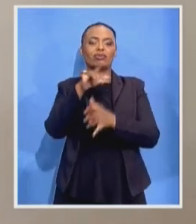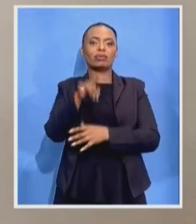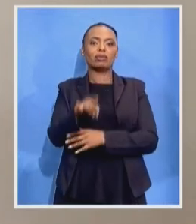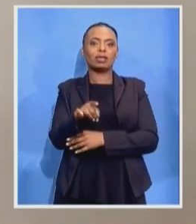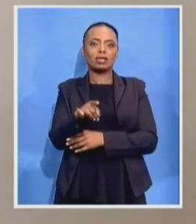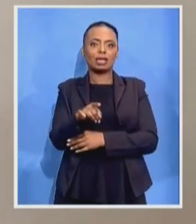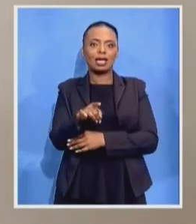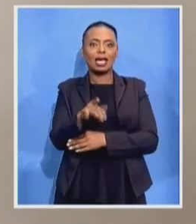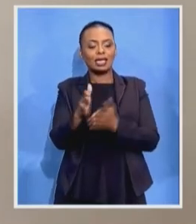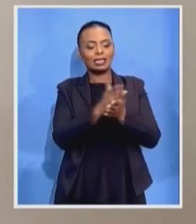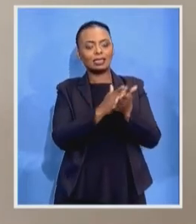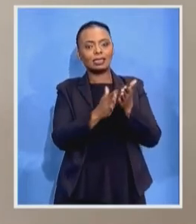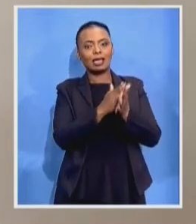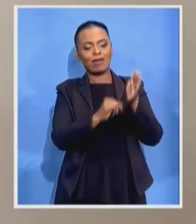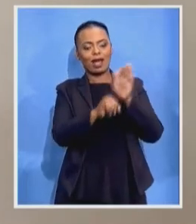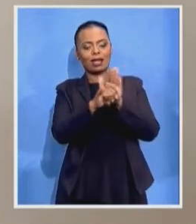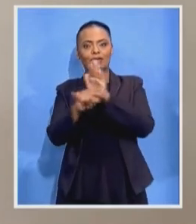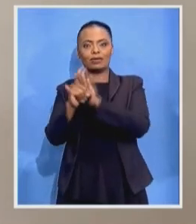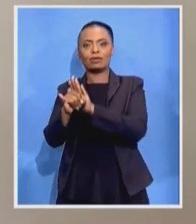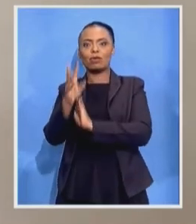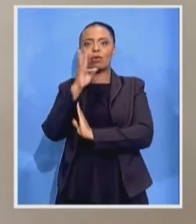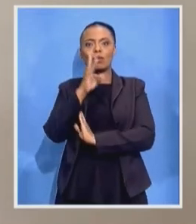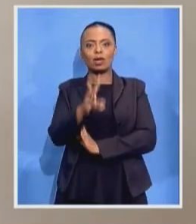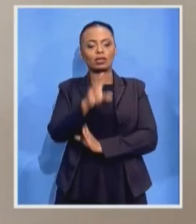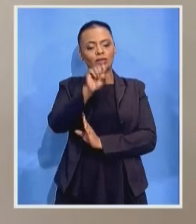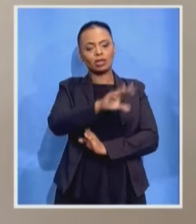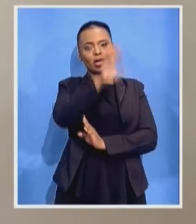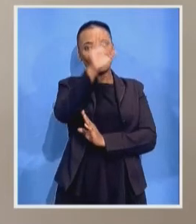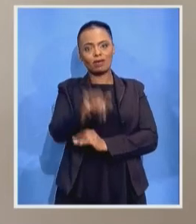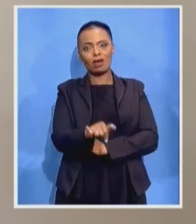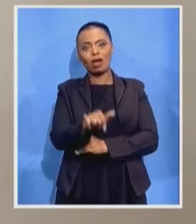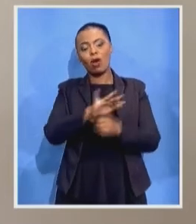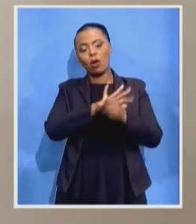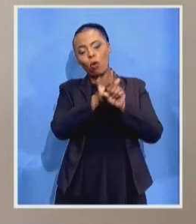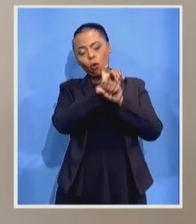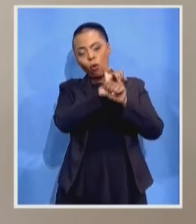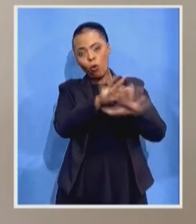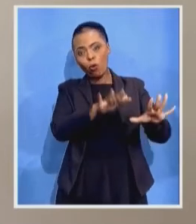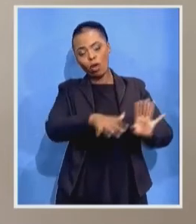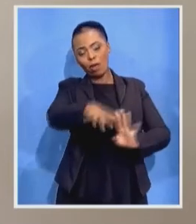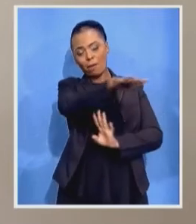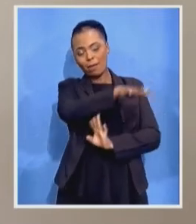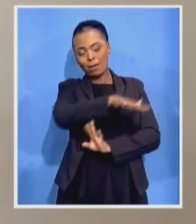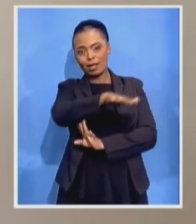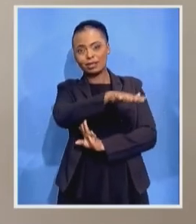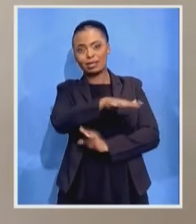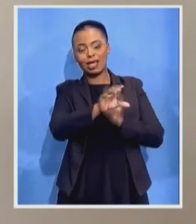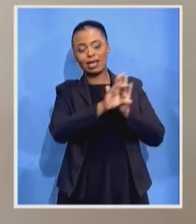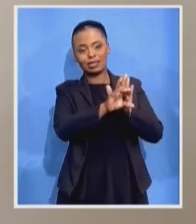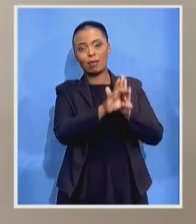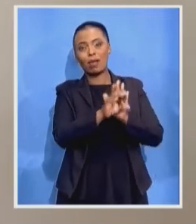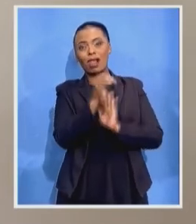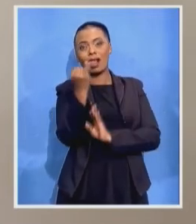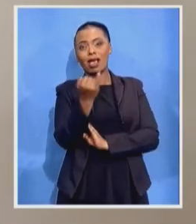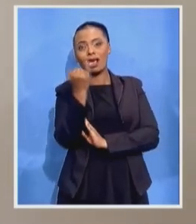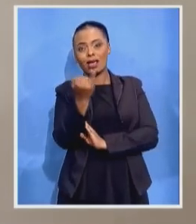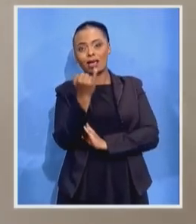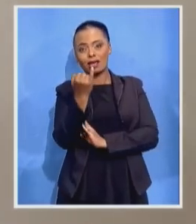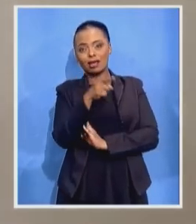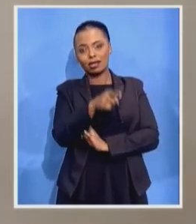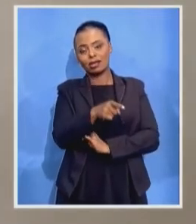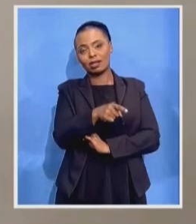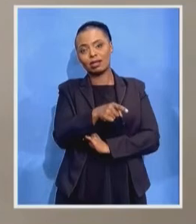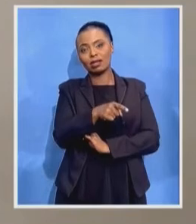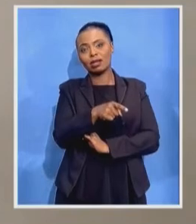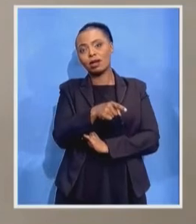environmental hotspots, for example, in places like the Wentworth community in Ethekwini,